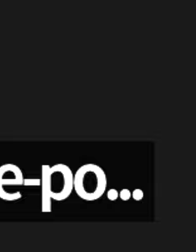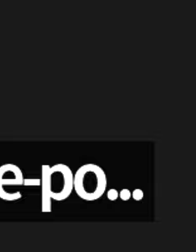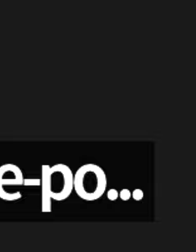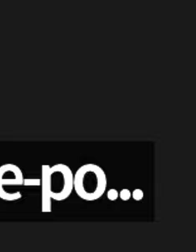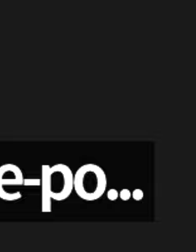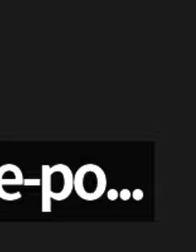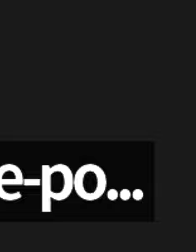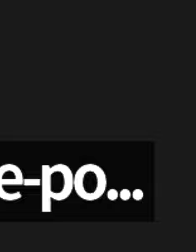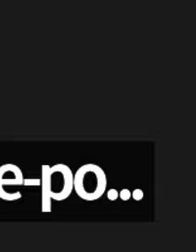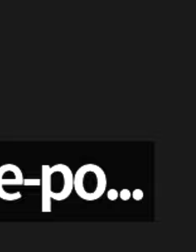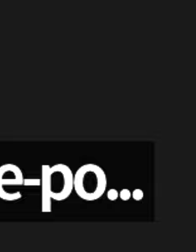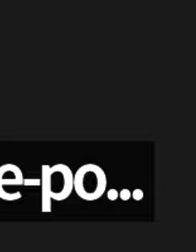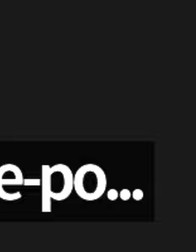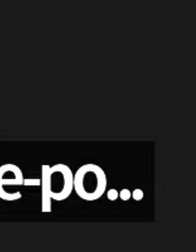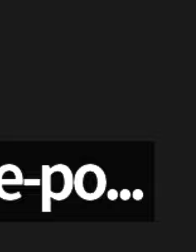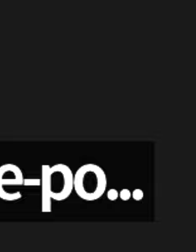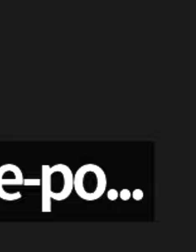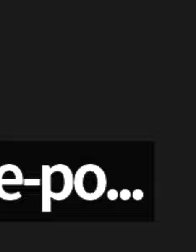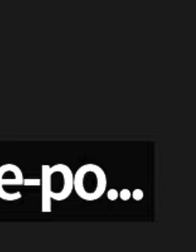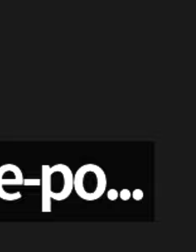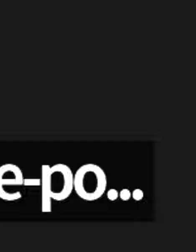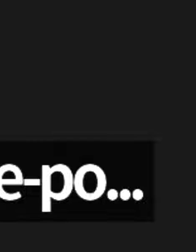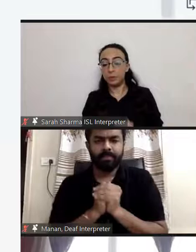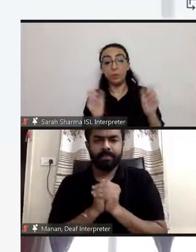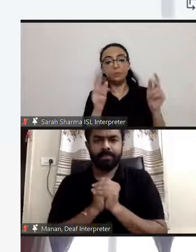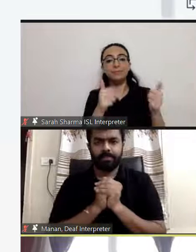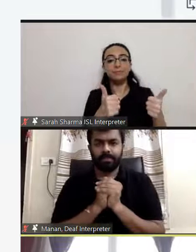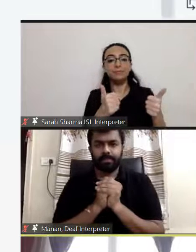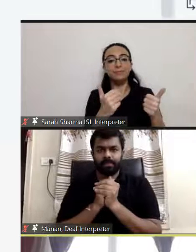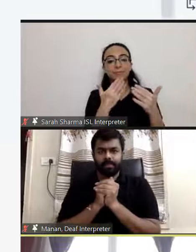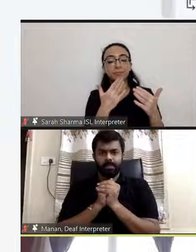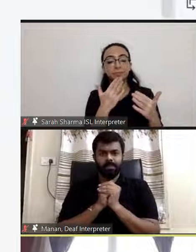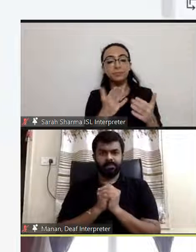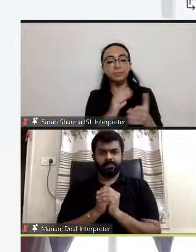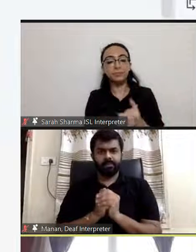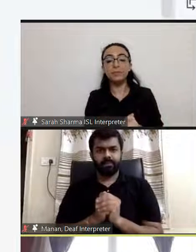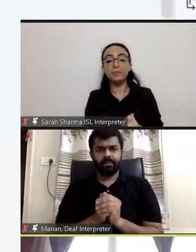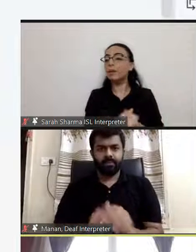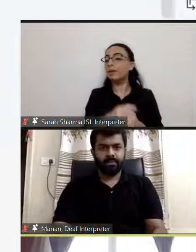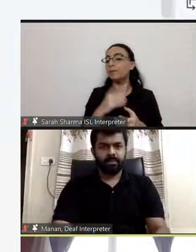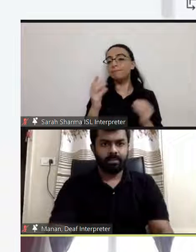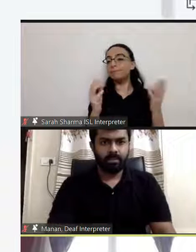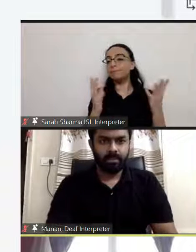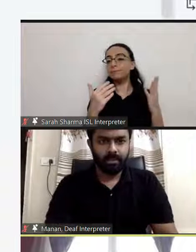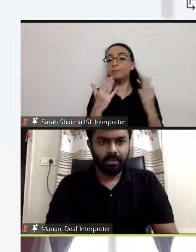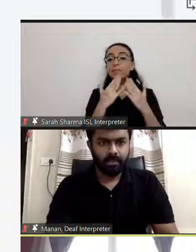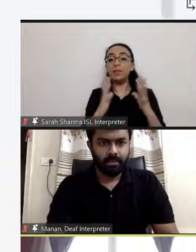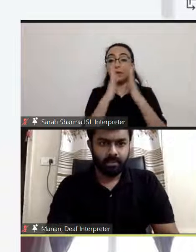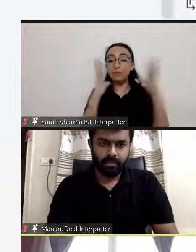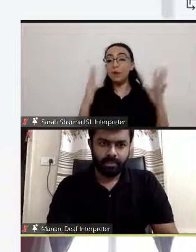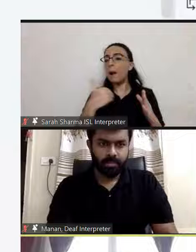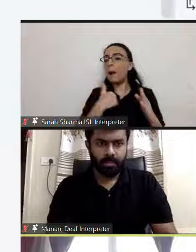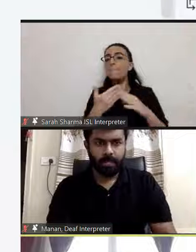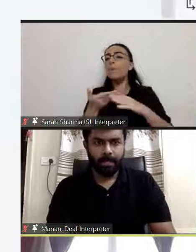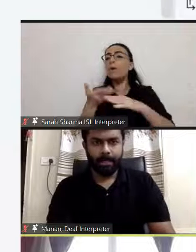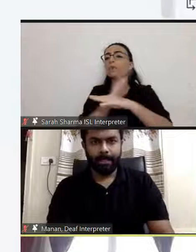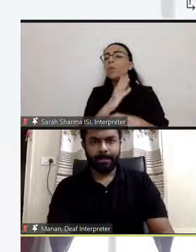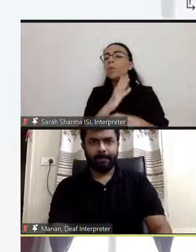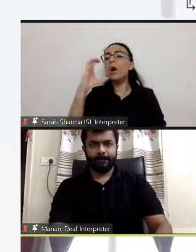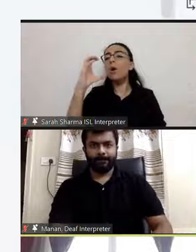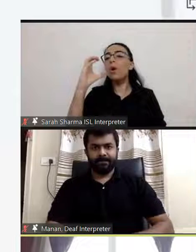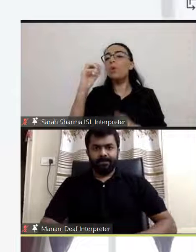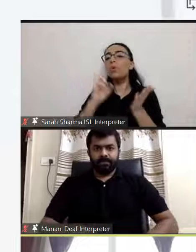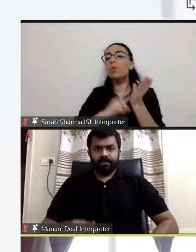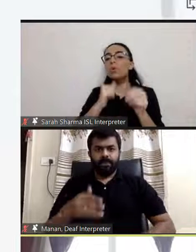disabilities, Democratic Republic of Congo. Thank you very much. I'm from Congo, DRC, and we speak